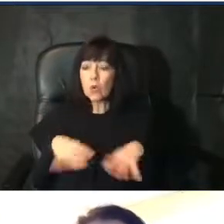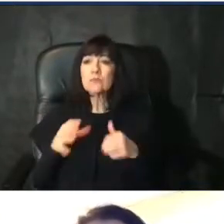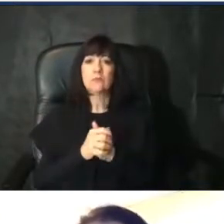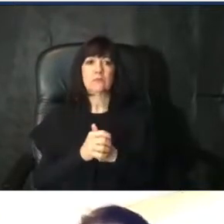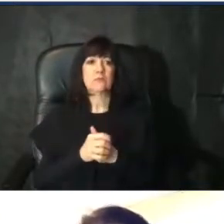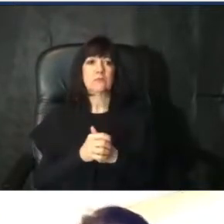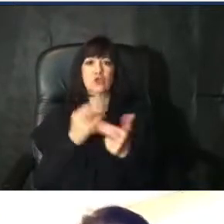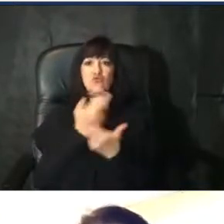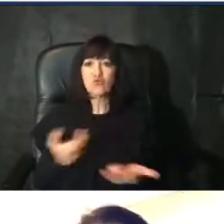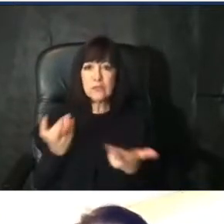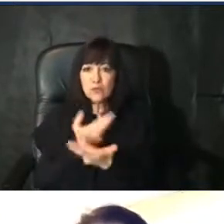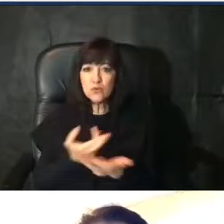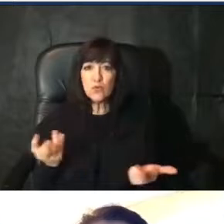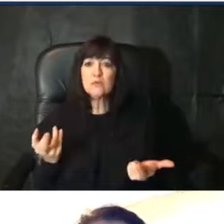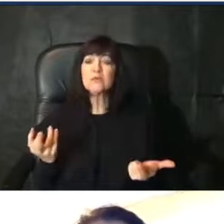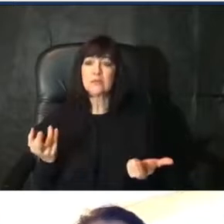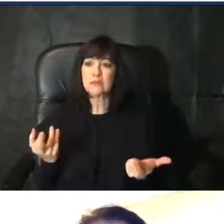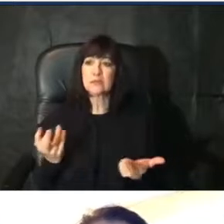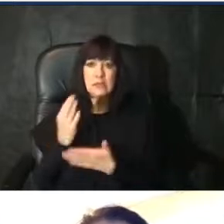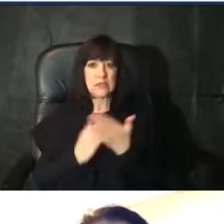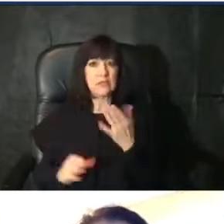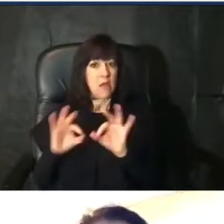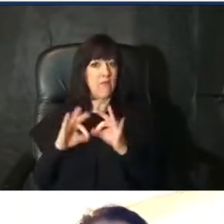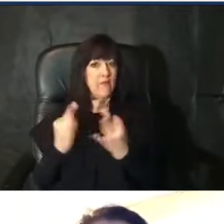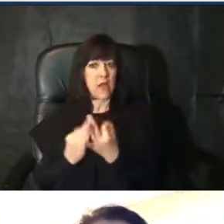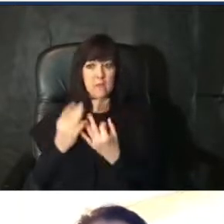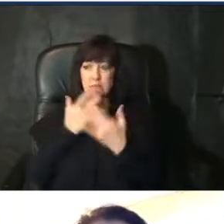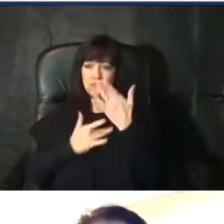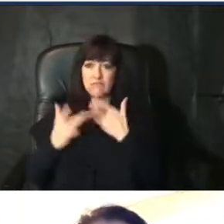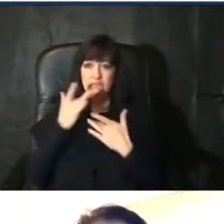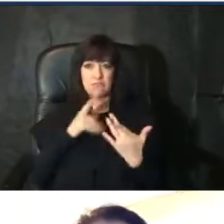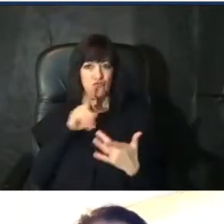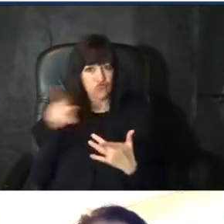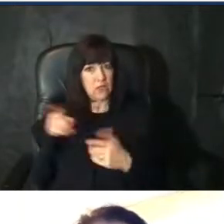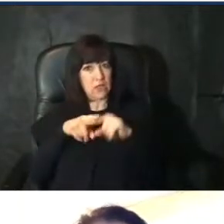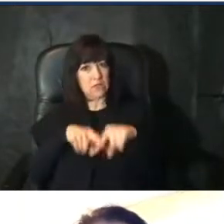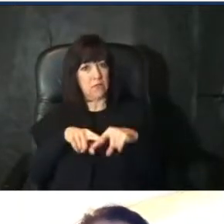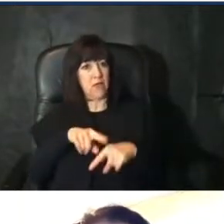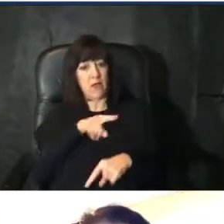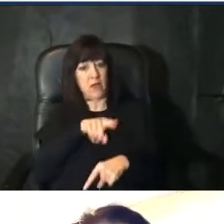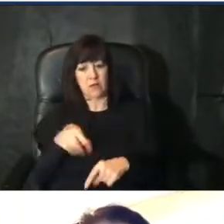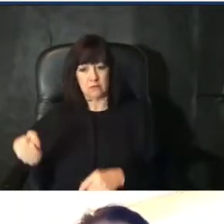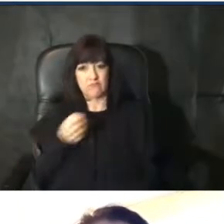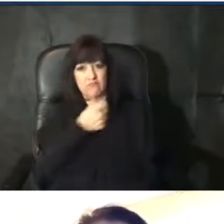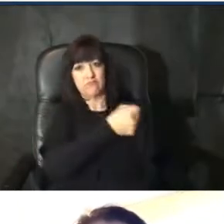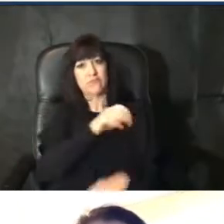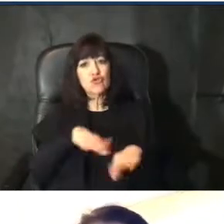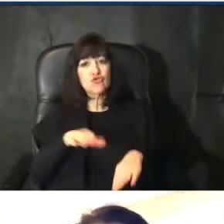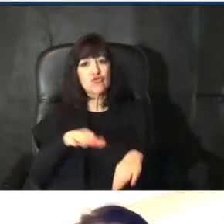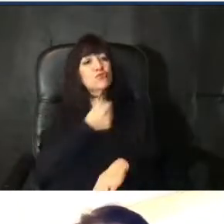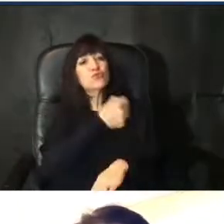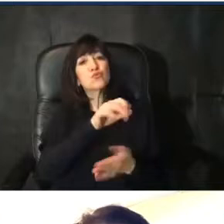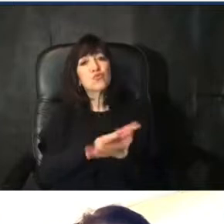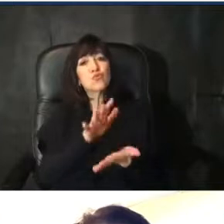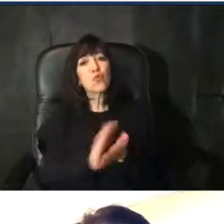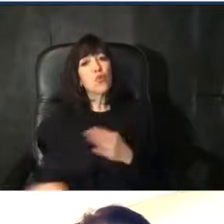We're connecting them with other resources because families are really working or noticing not only their